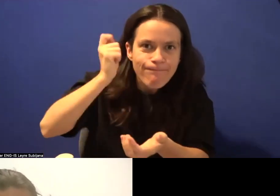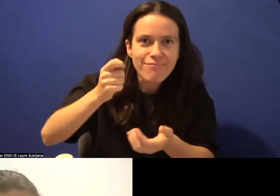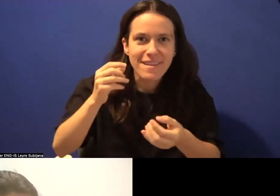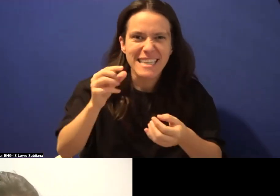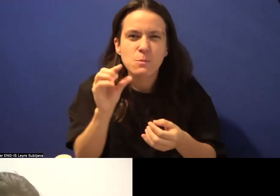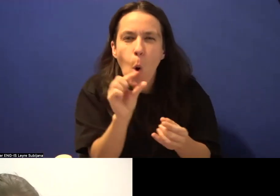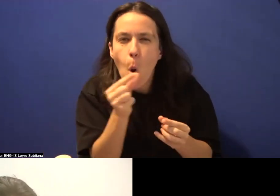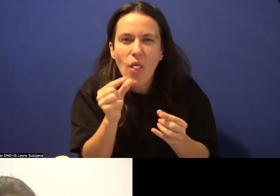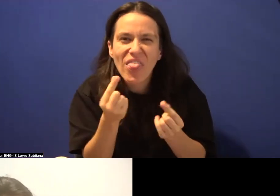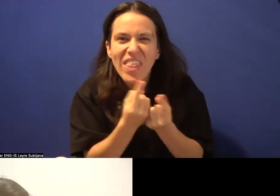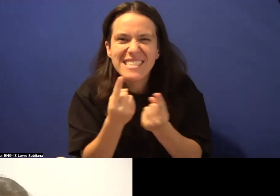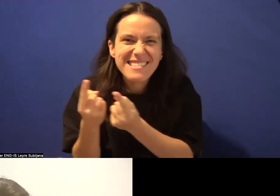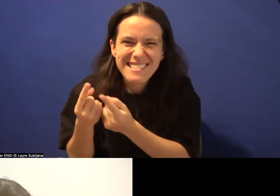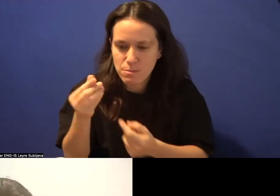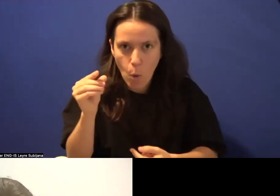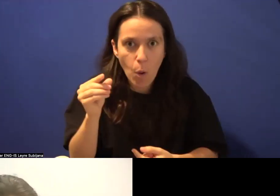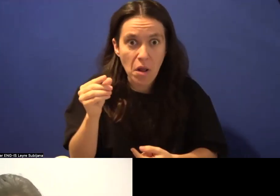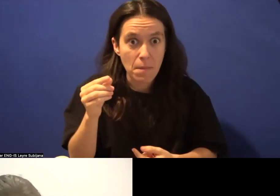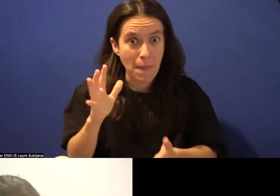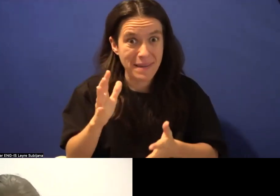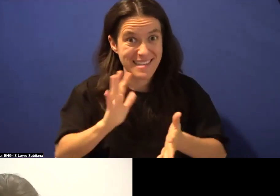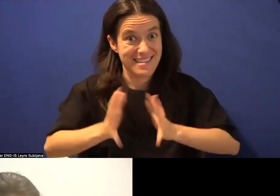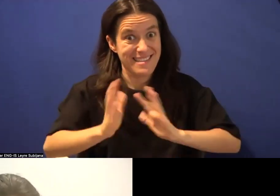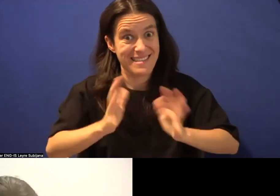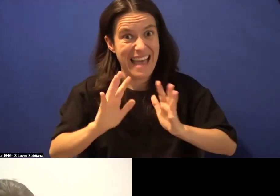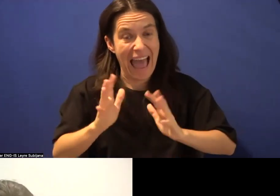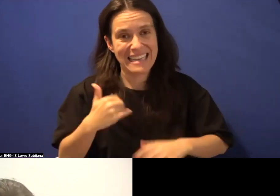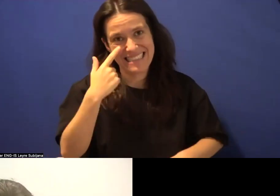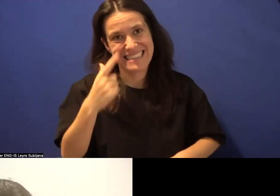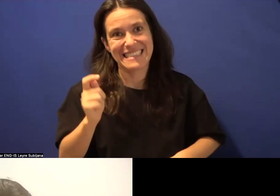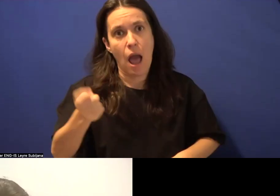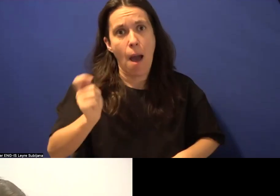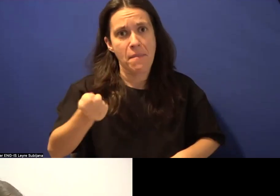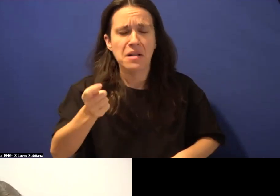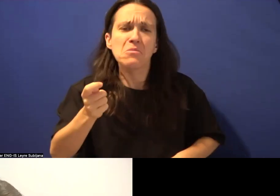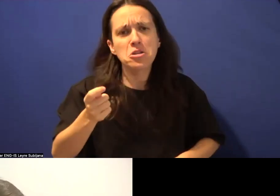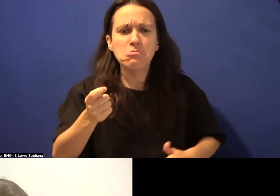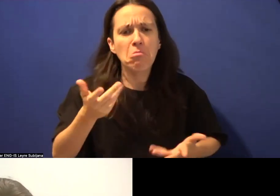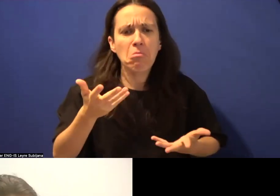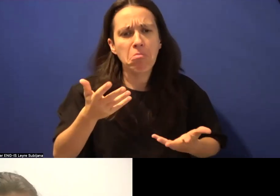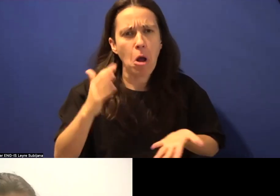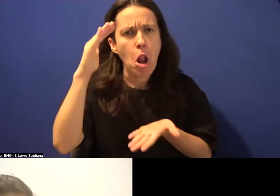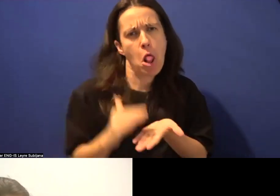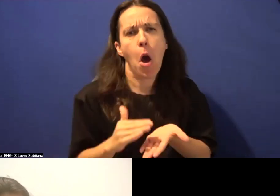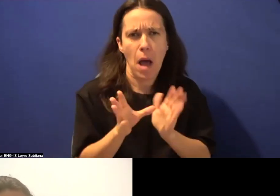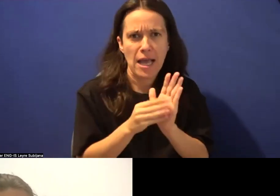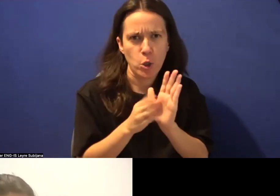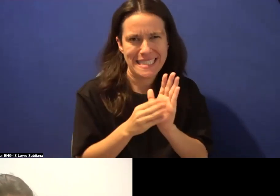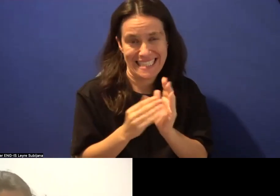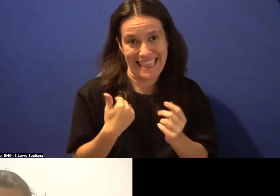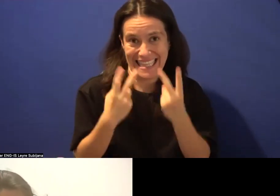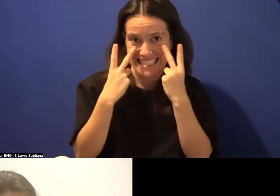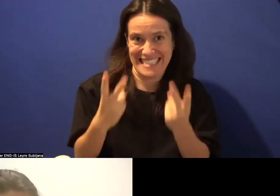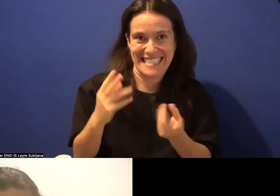thin objects, the signers rate the signs very lower for iconicity. So